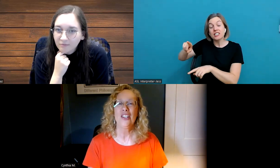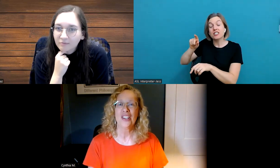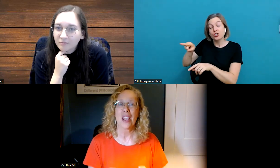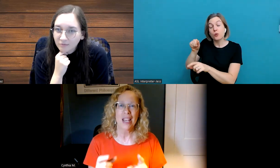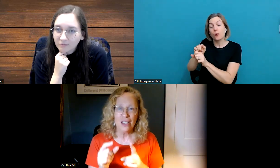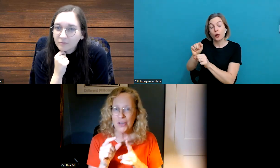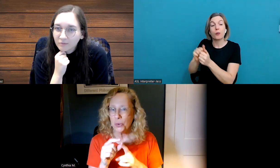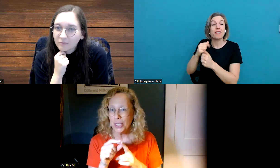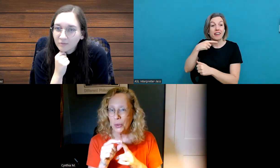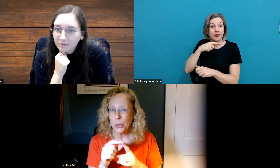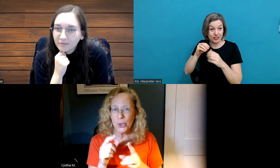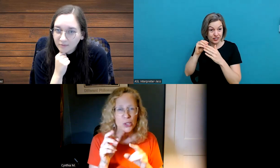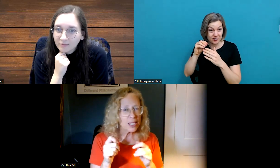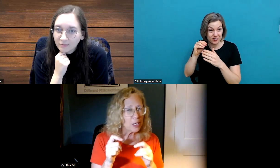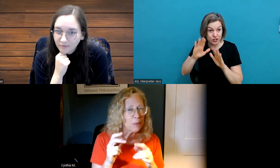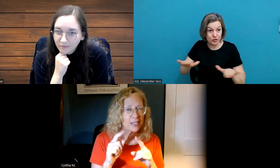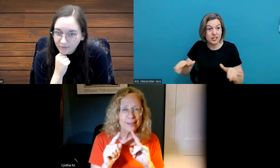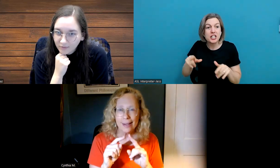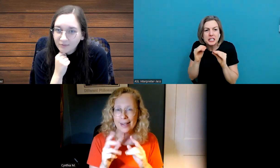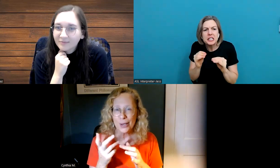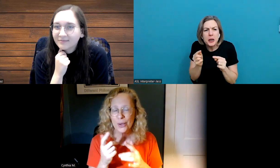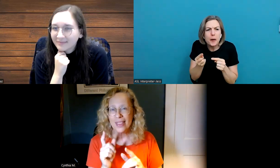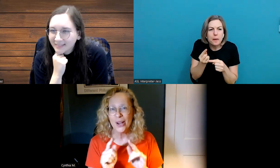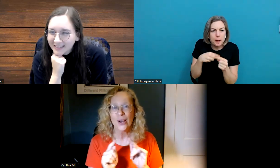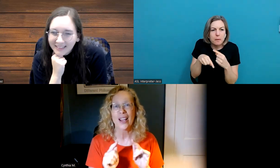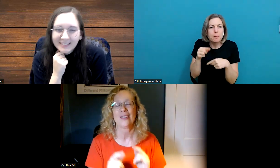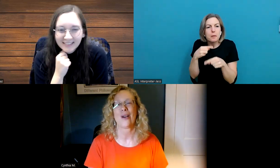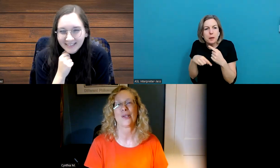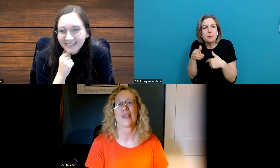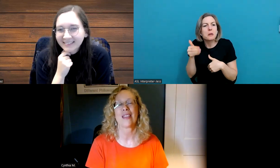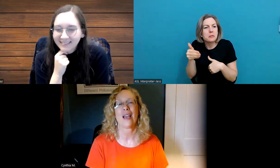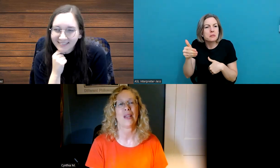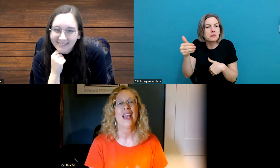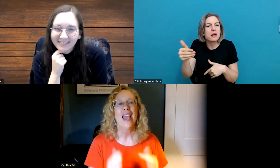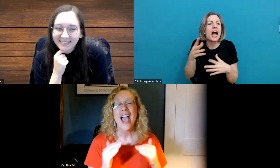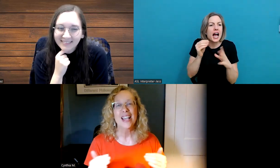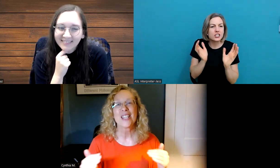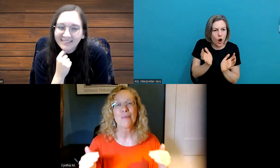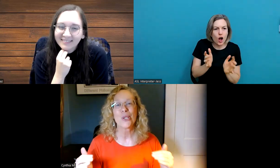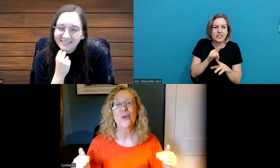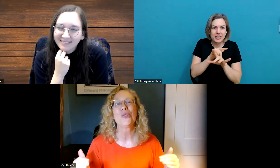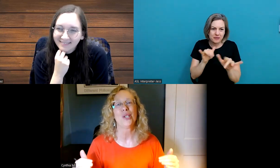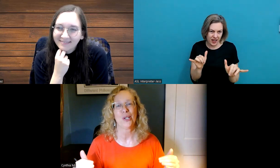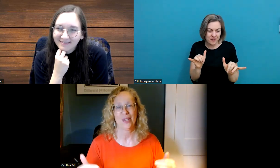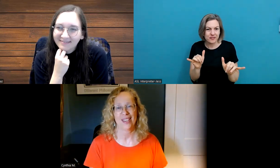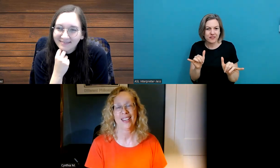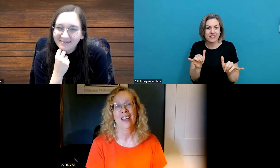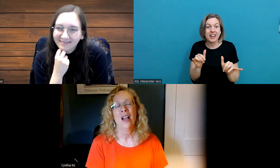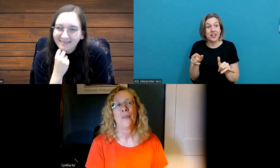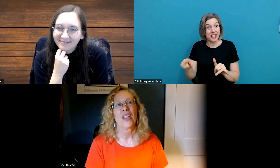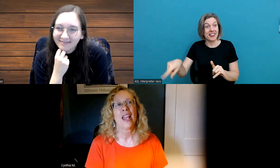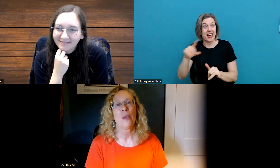she's teaching them individual little words, a little bit of sign here and there, and talks with them and has them so intrigued with